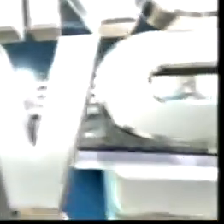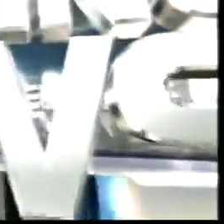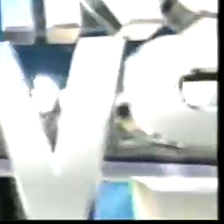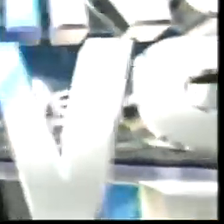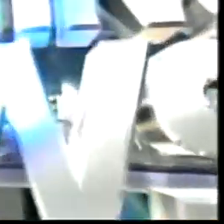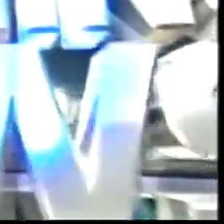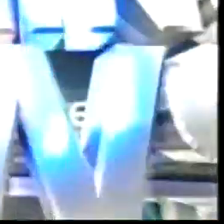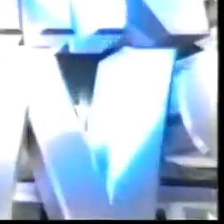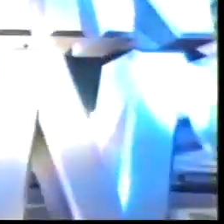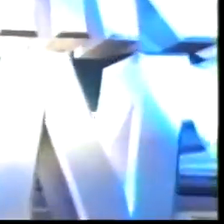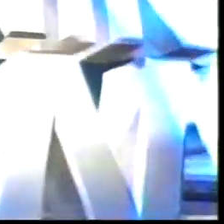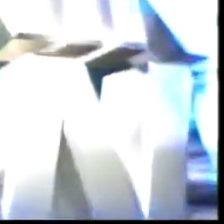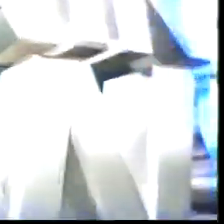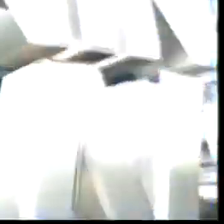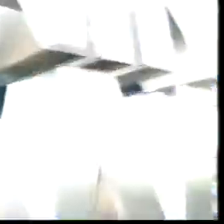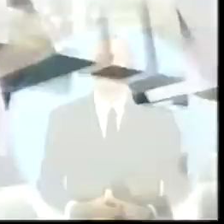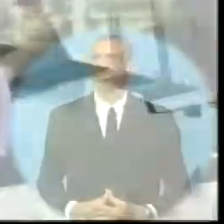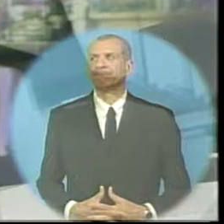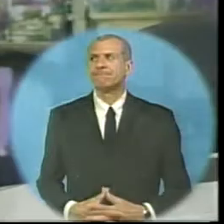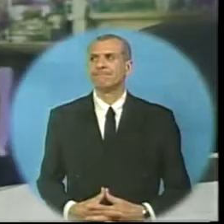News.